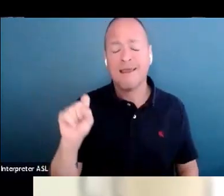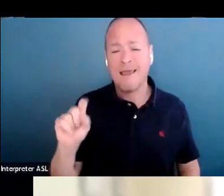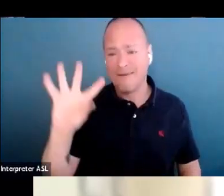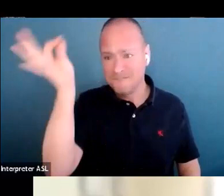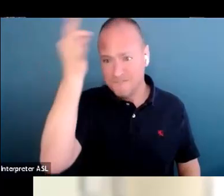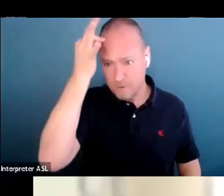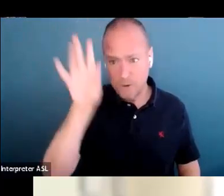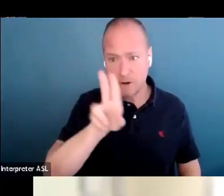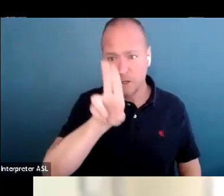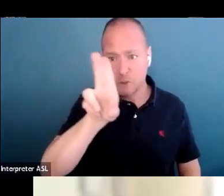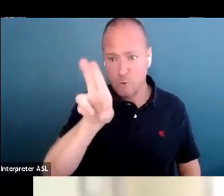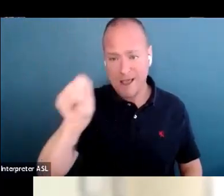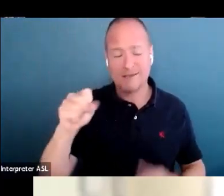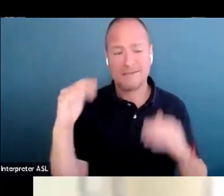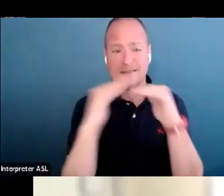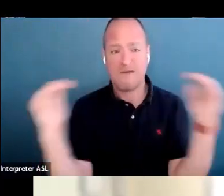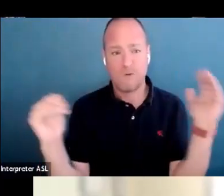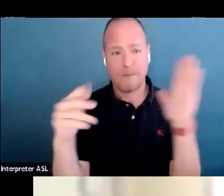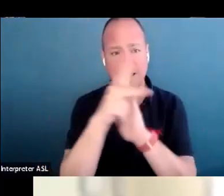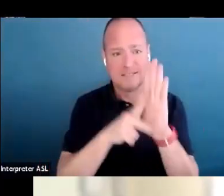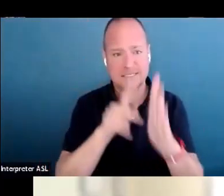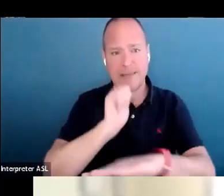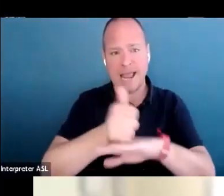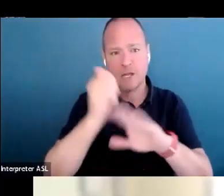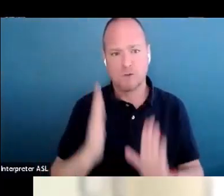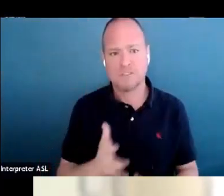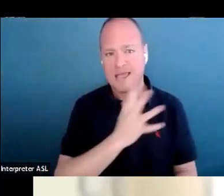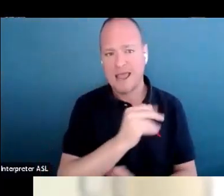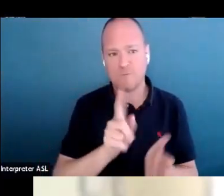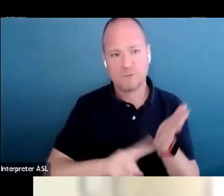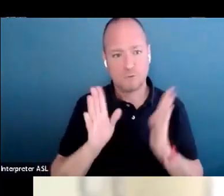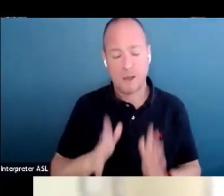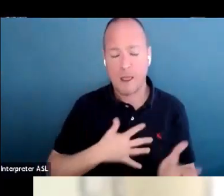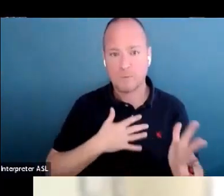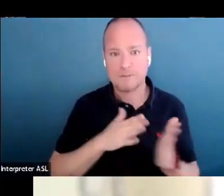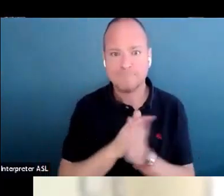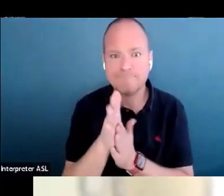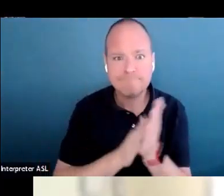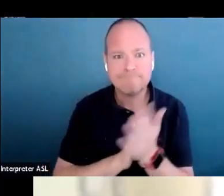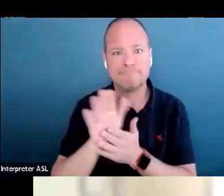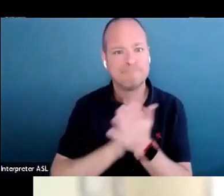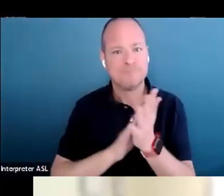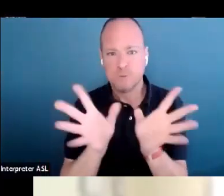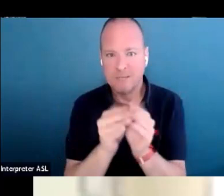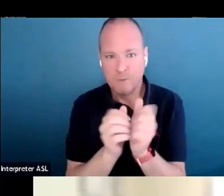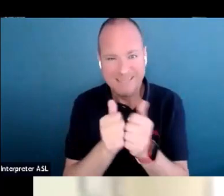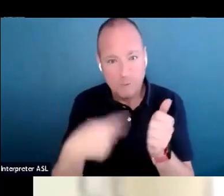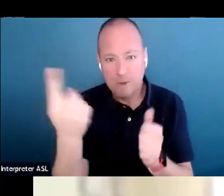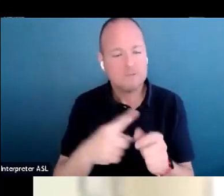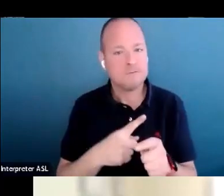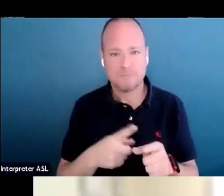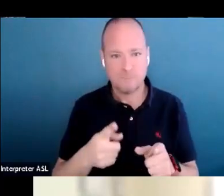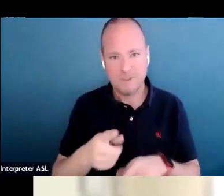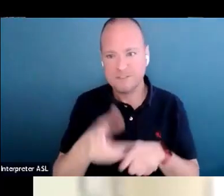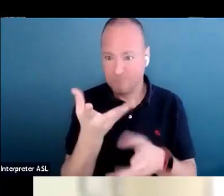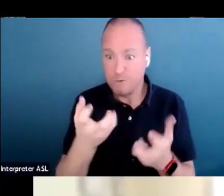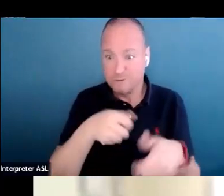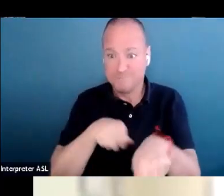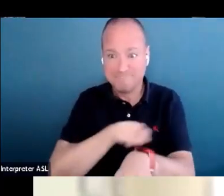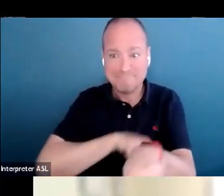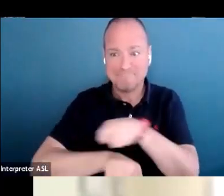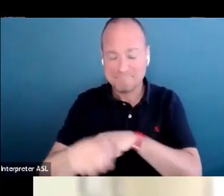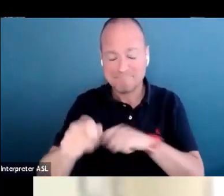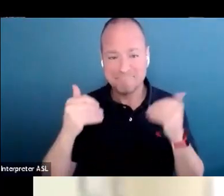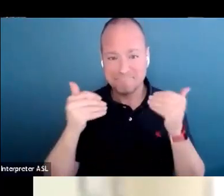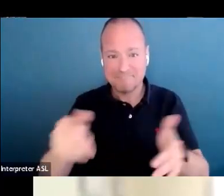level policymakers and researchers, and look forward to meeting with anyone who is interested in advancing this work. Better data on